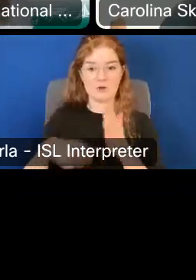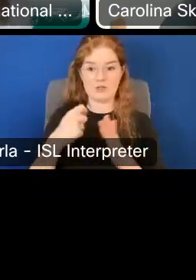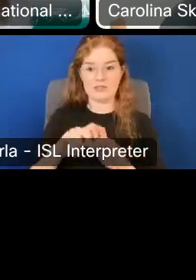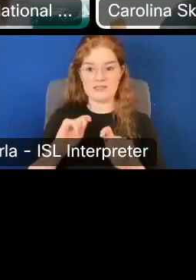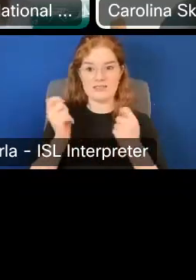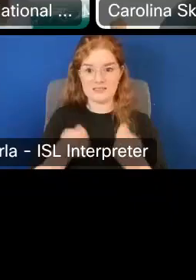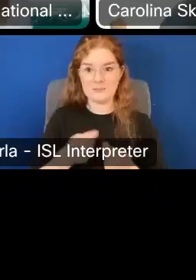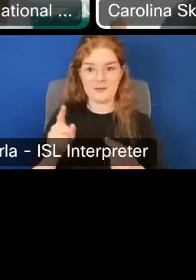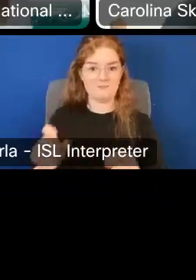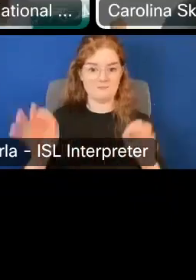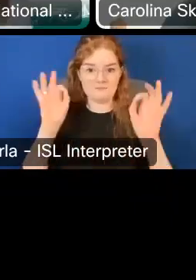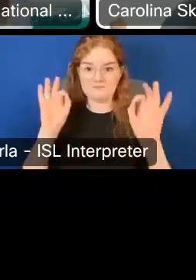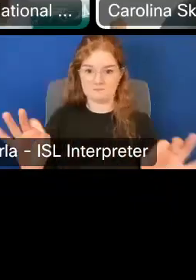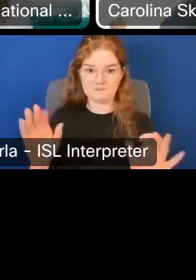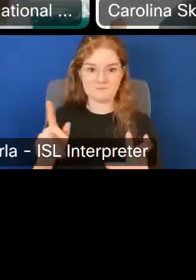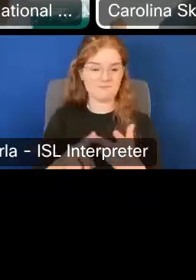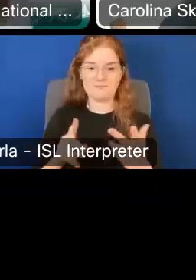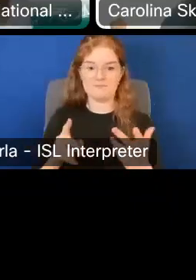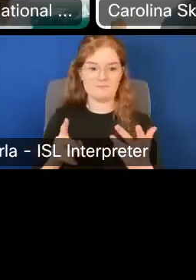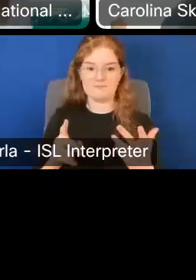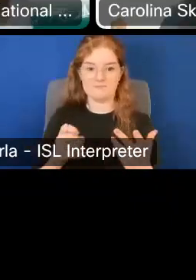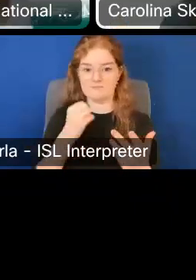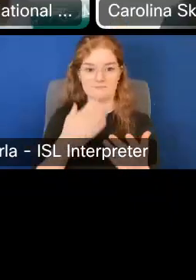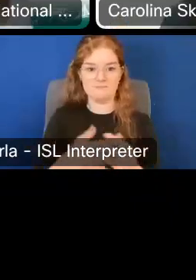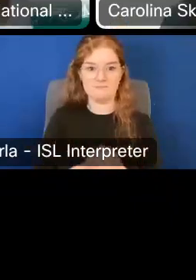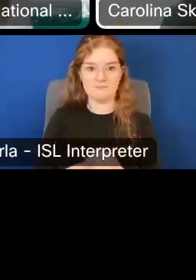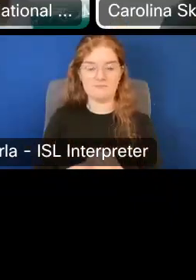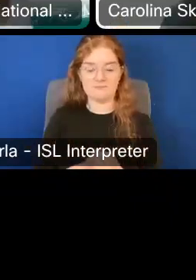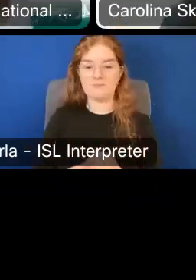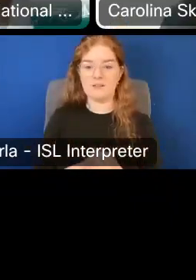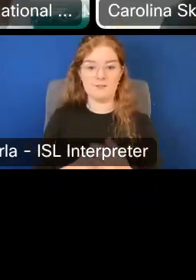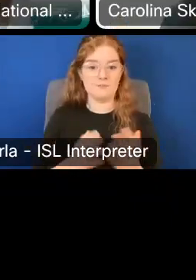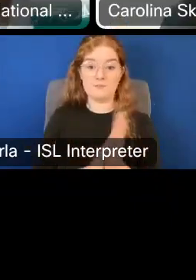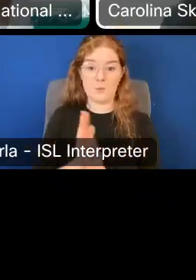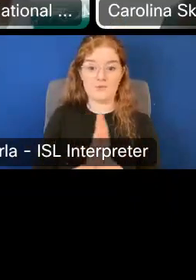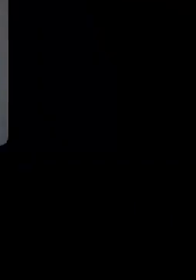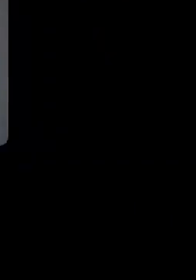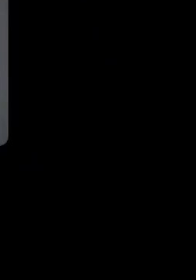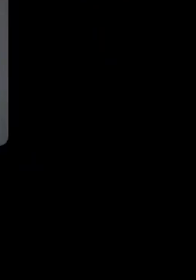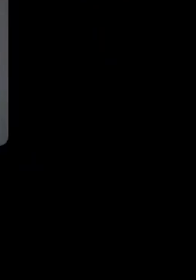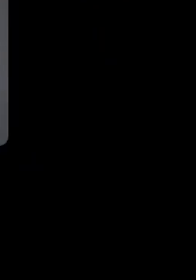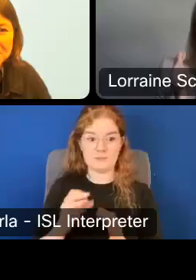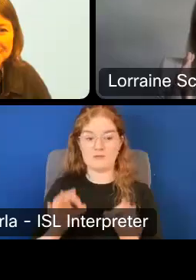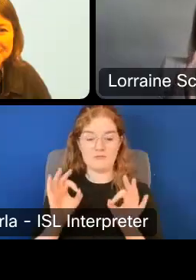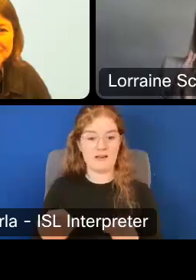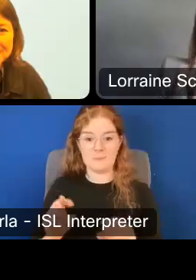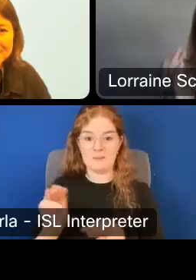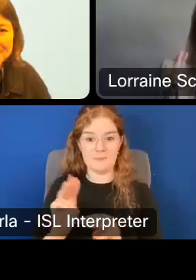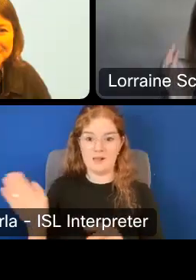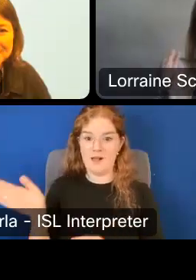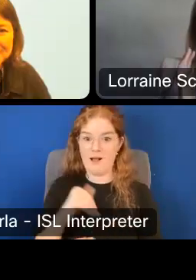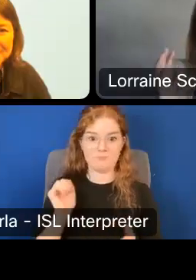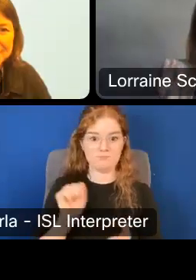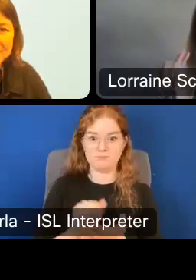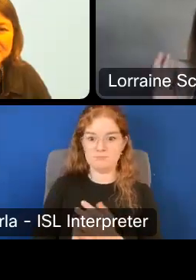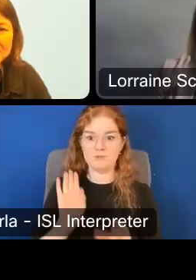team who've been fantastic, and just it's been so motivating, this project, because so many people have bought into it. Everyone's interested